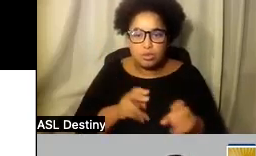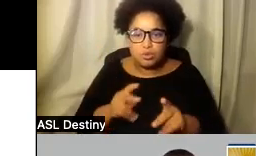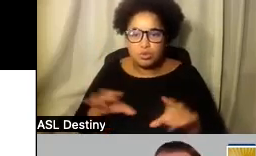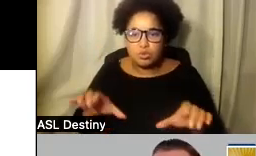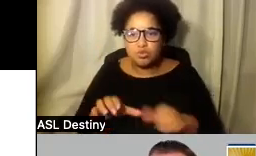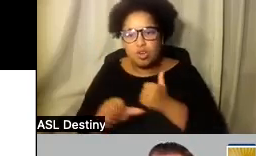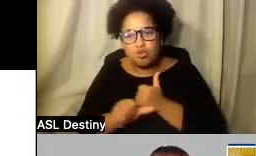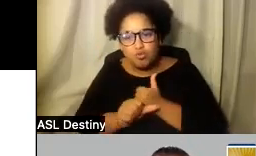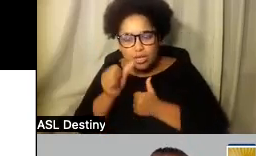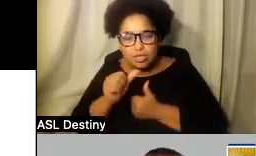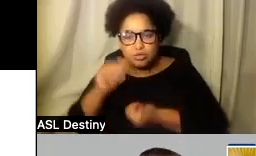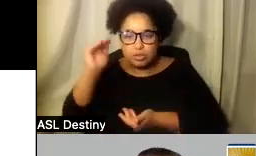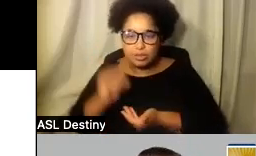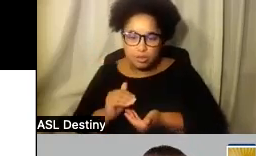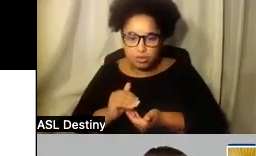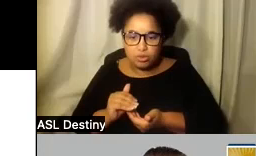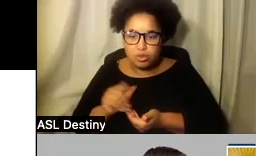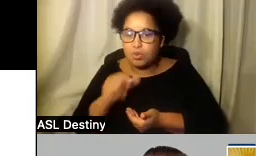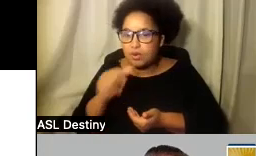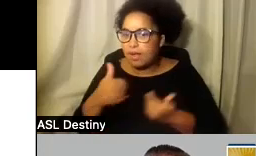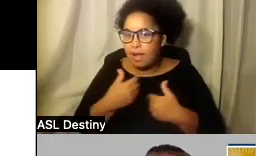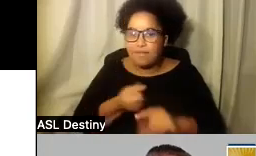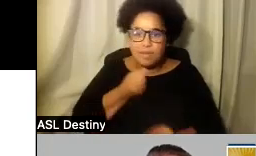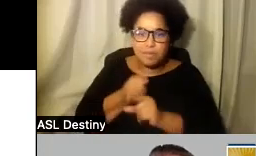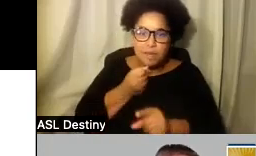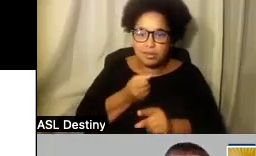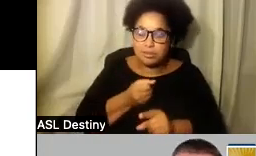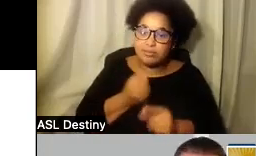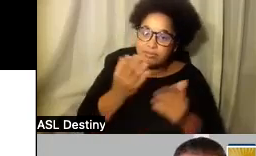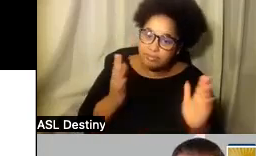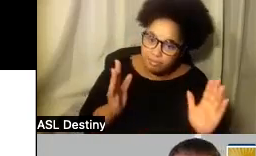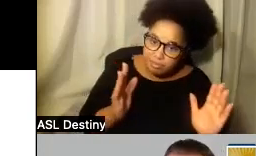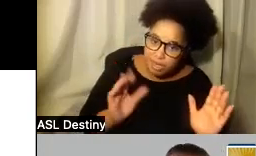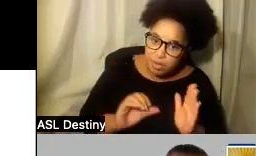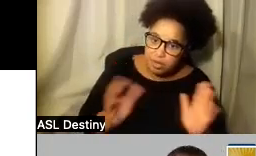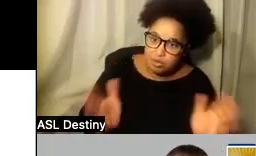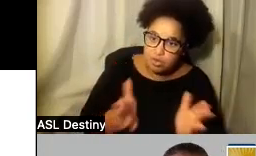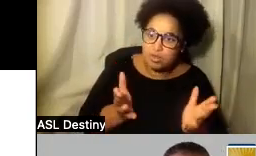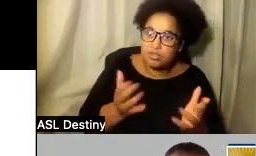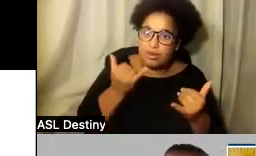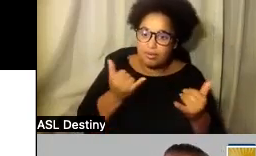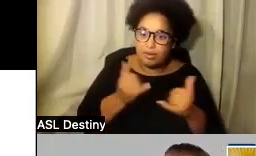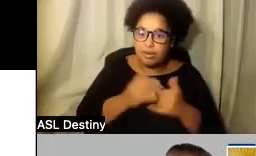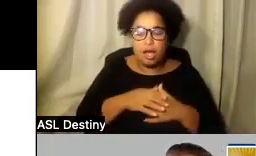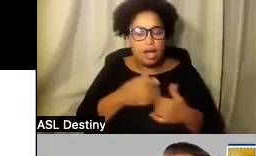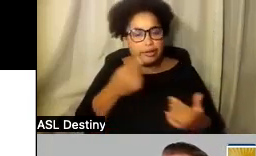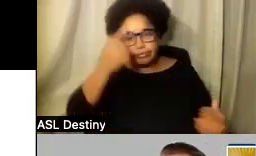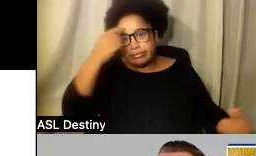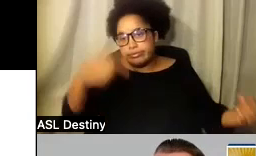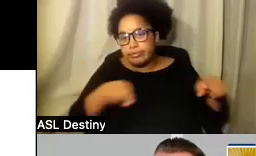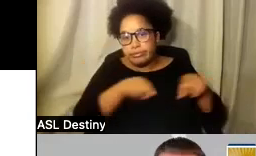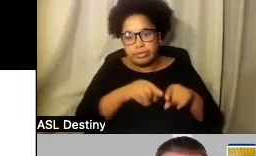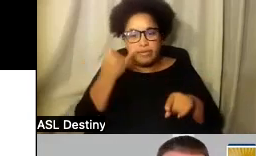risk reduction to make sure you don't have impacts. That's where I would land hard, because this is the time to do that. I couldn't agree more. If you